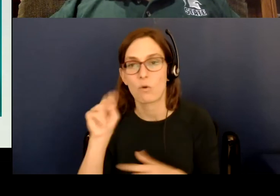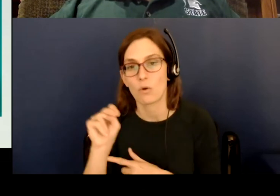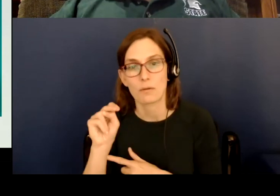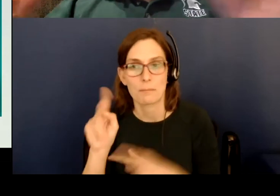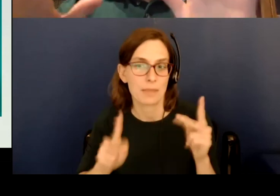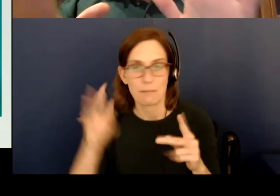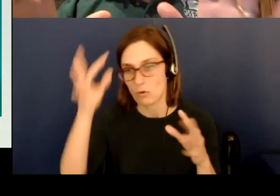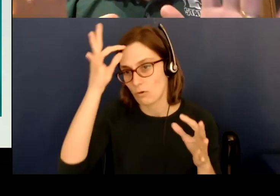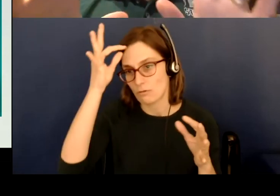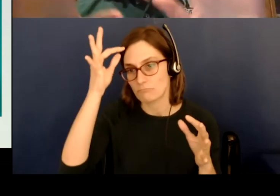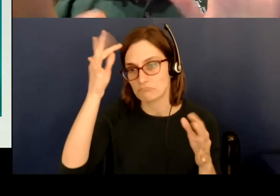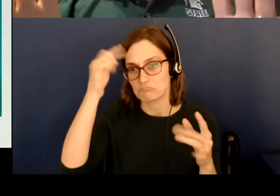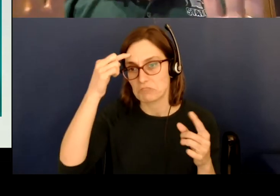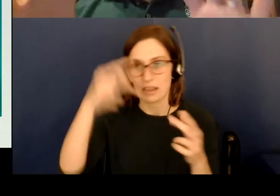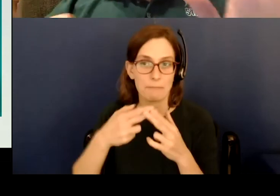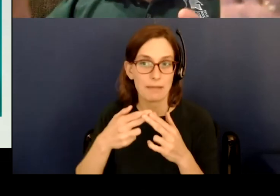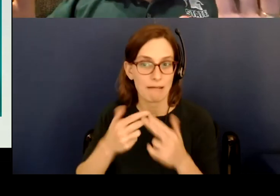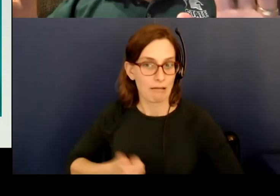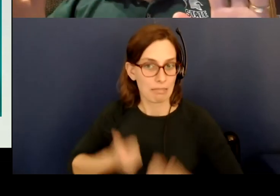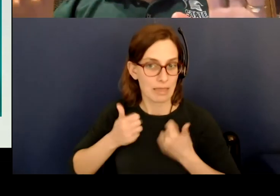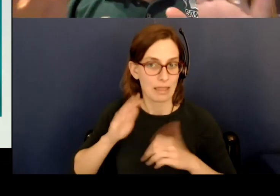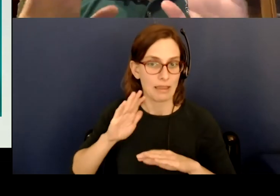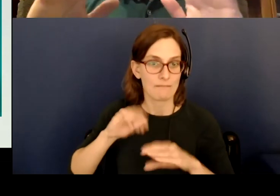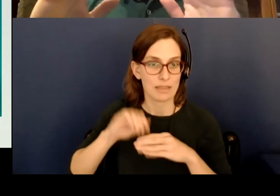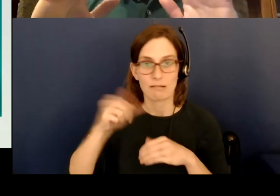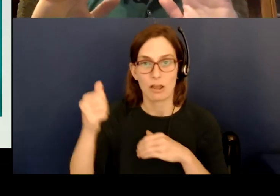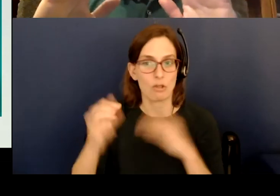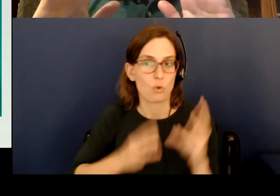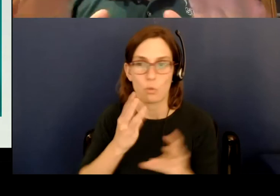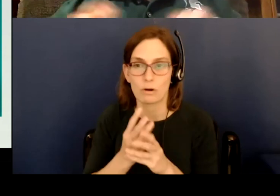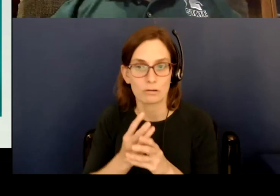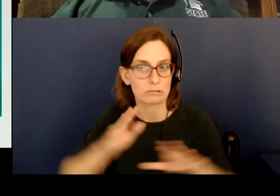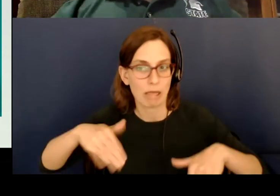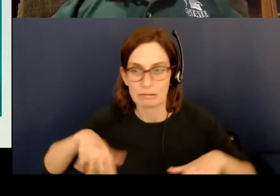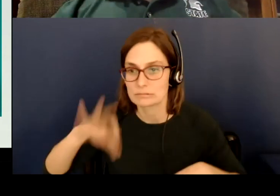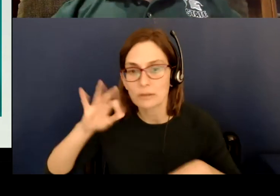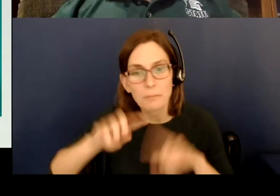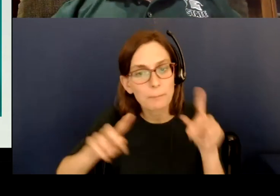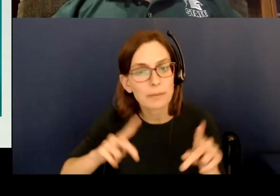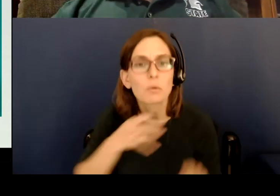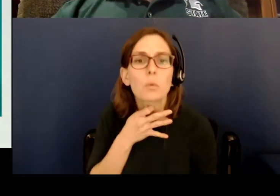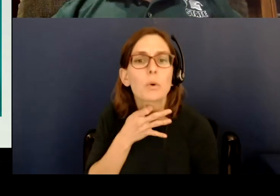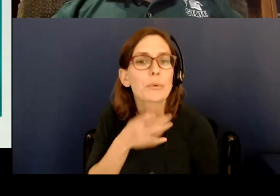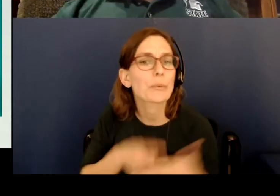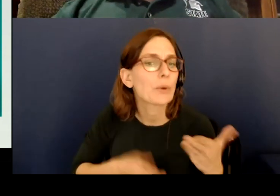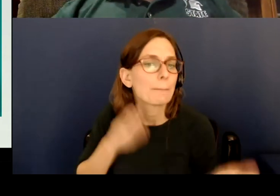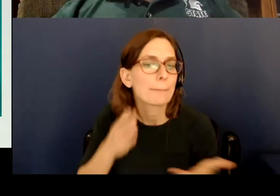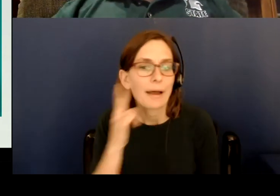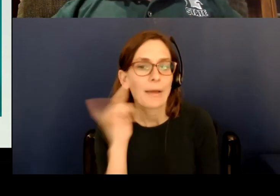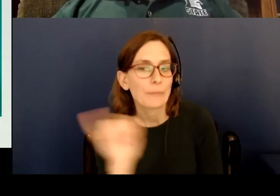Earth, okay? Now, nobody's discovered life in other worlds, okay? But people have always wondered what it would look like.